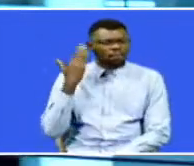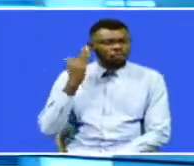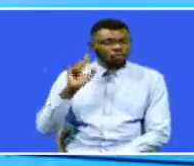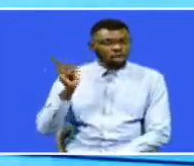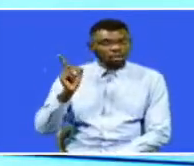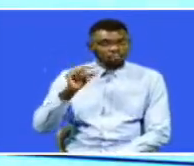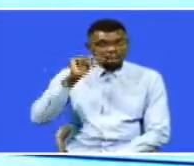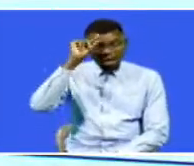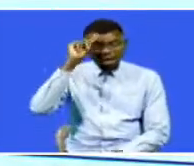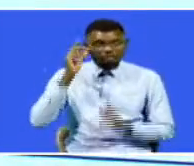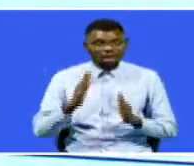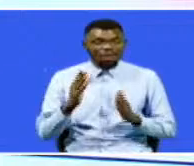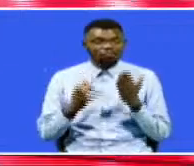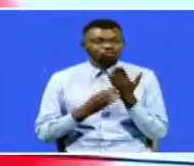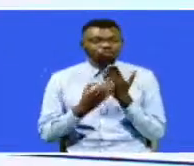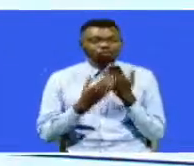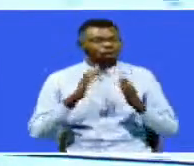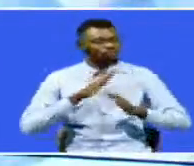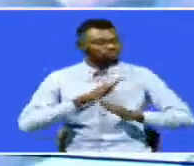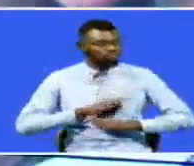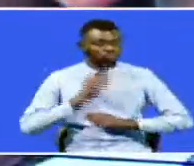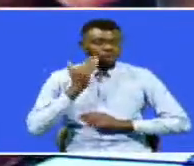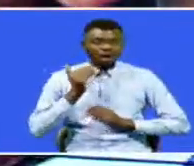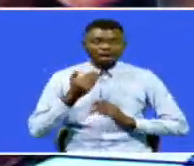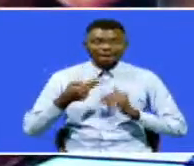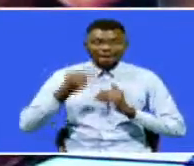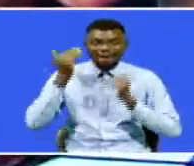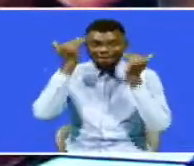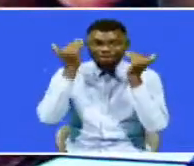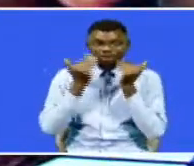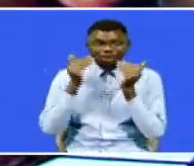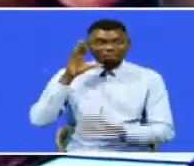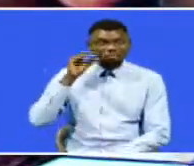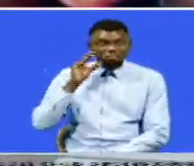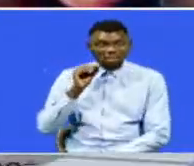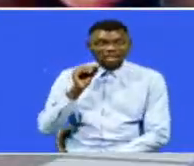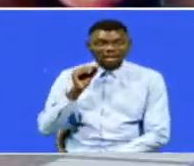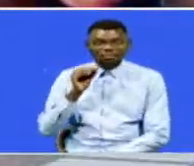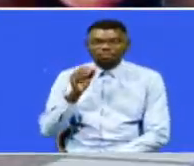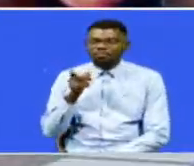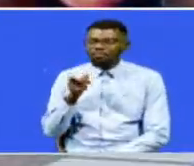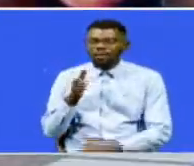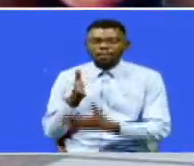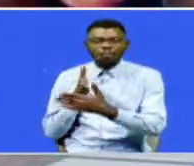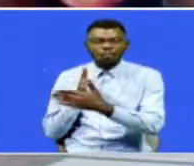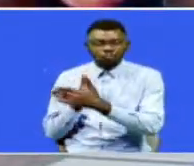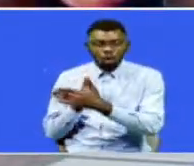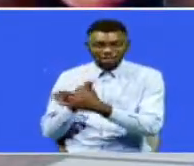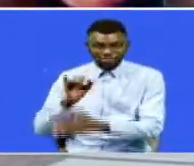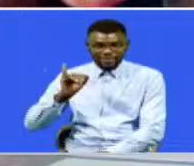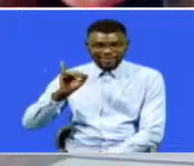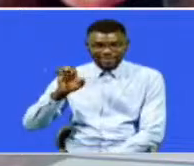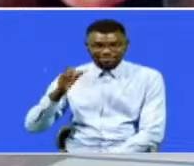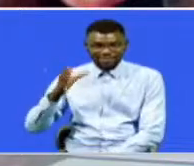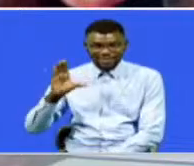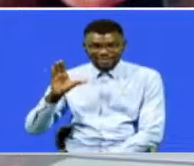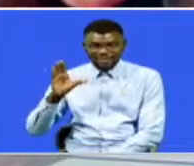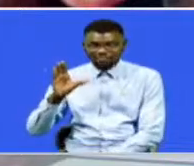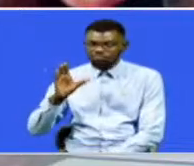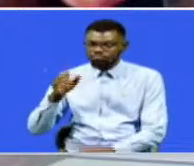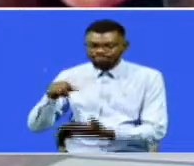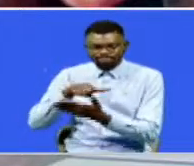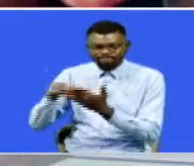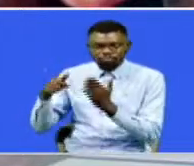Sonko has reprieved tonight after the High Court in Mombasa issued interim orders stopping the Independent Electoral and Boundaries Commission